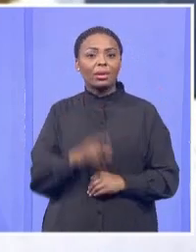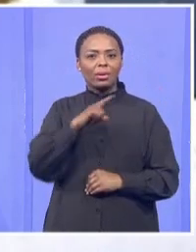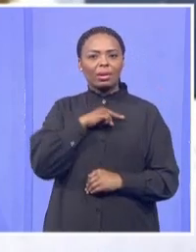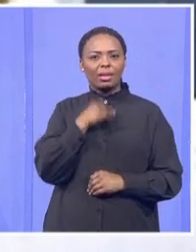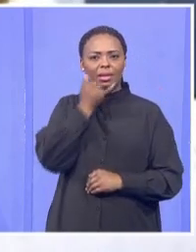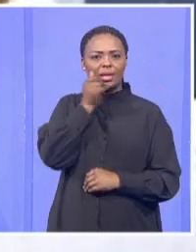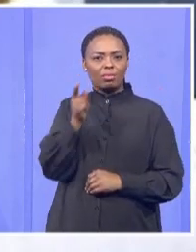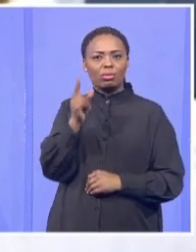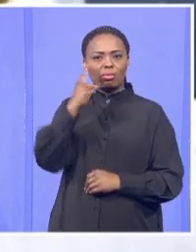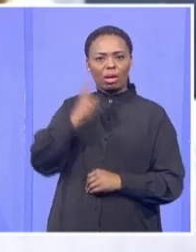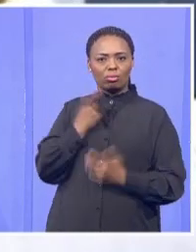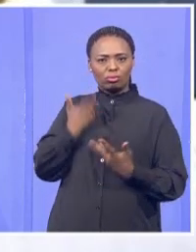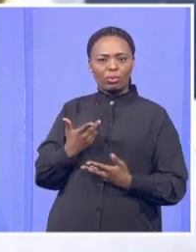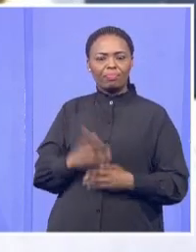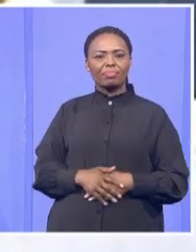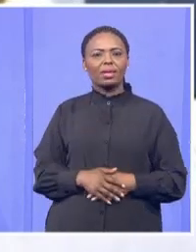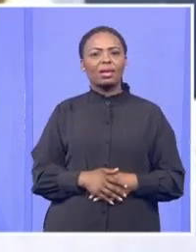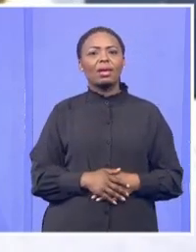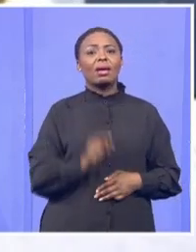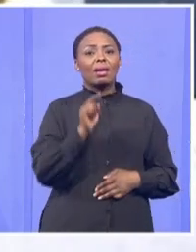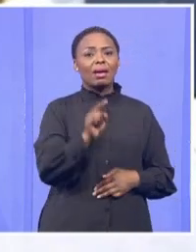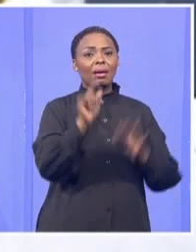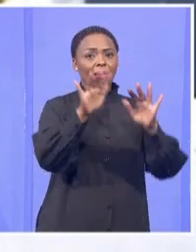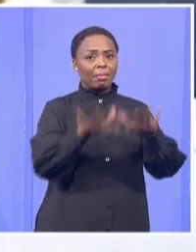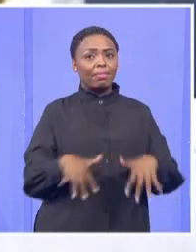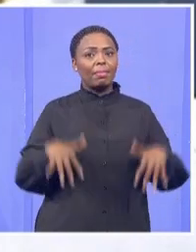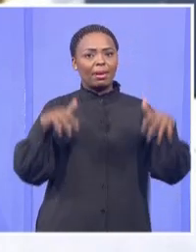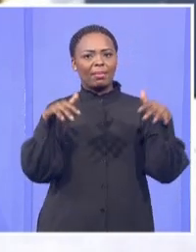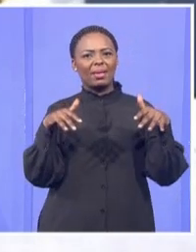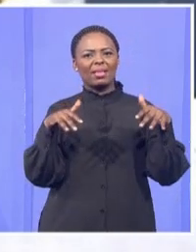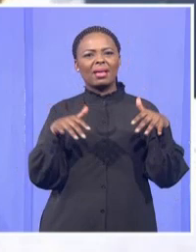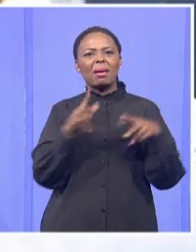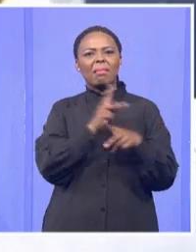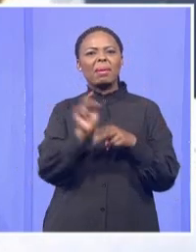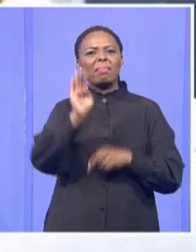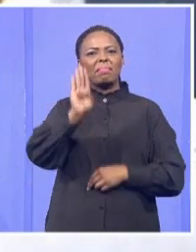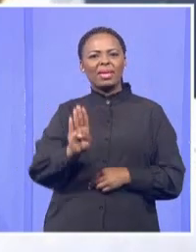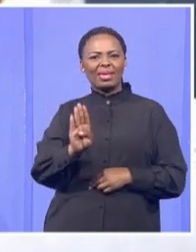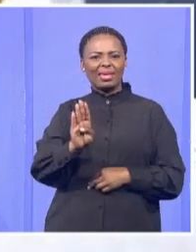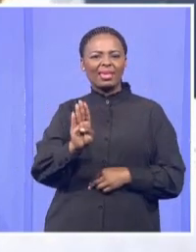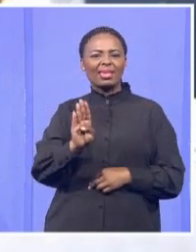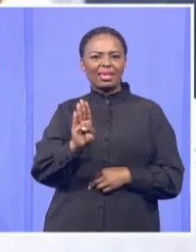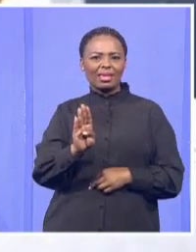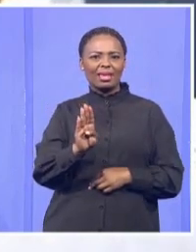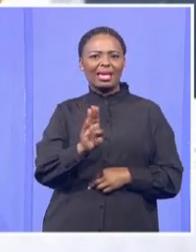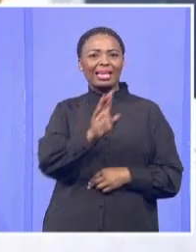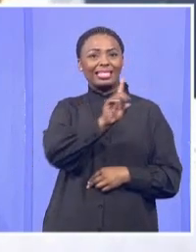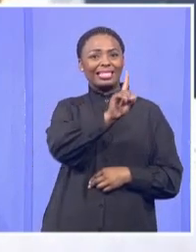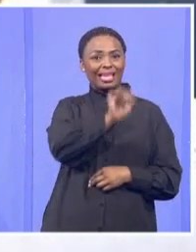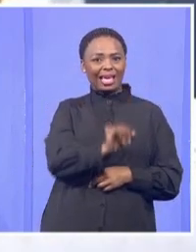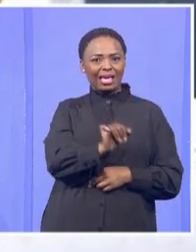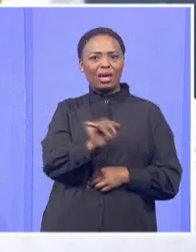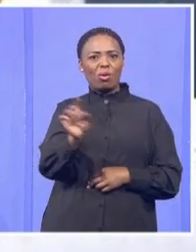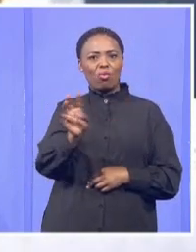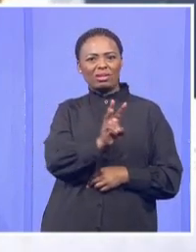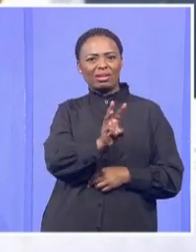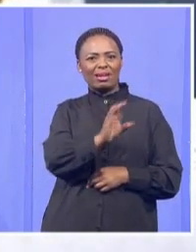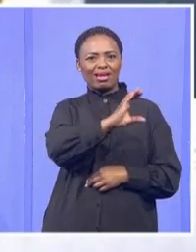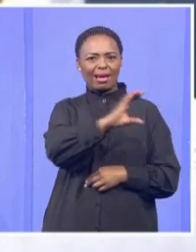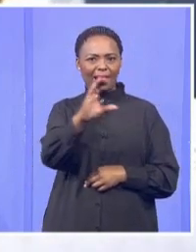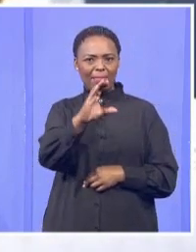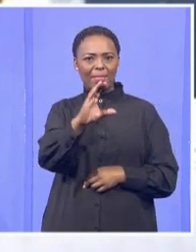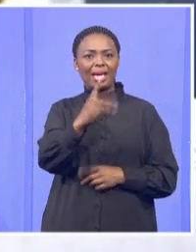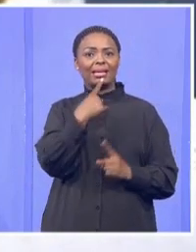Bella bill in Parliament, where the DA, the Western Cape, are saying the